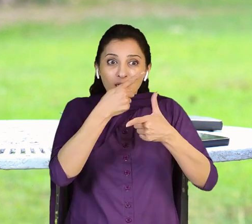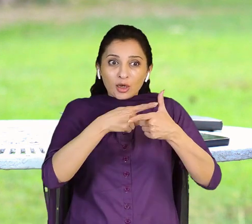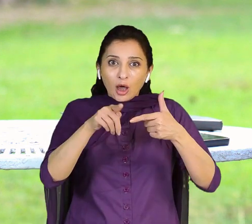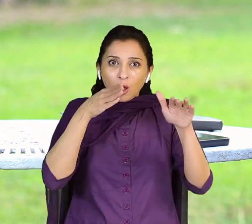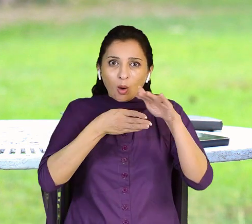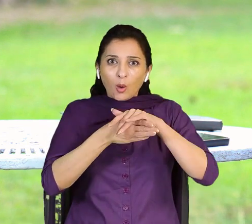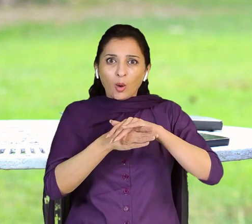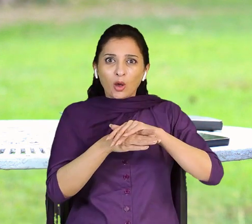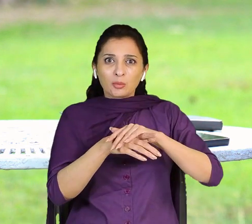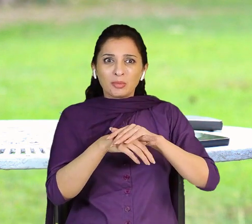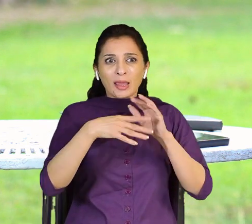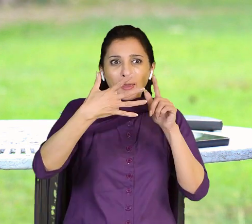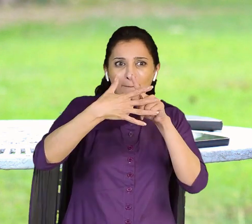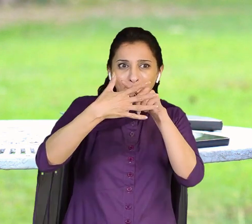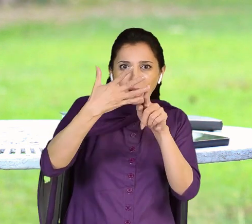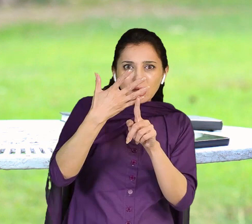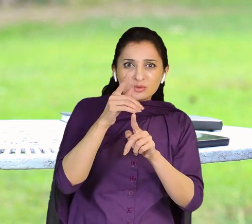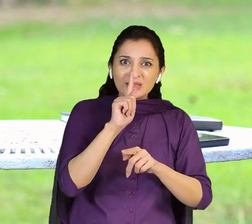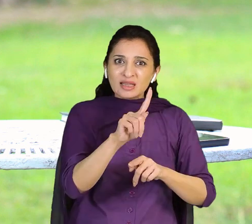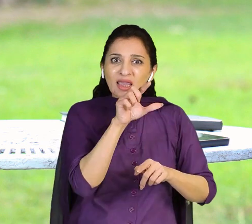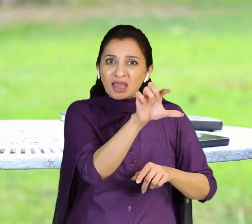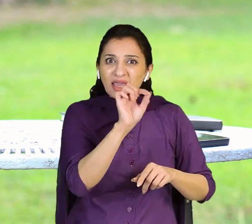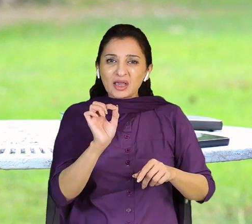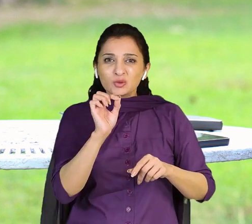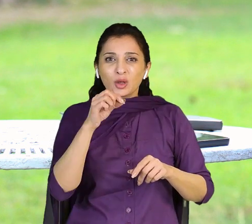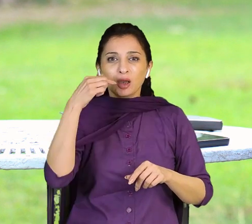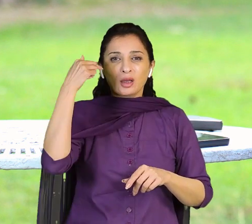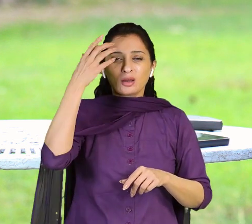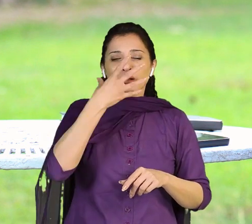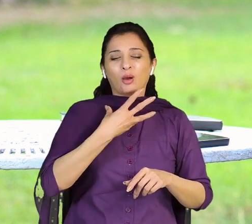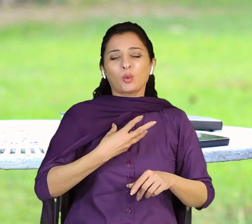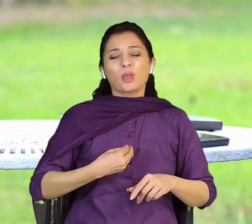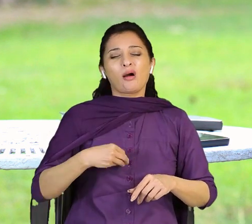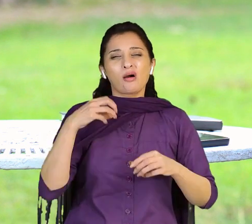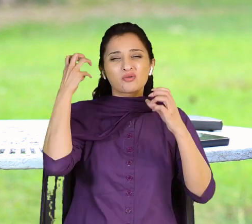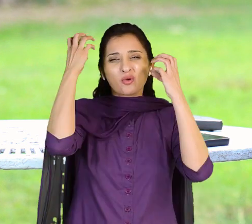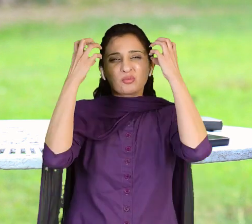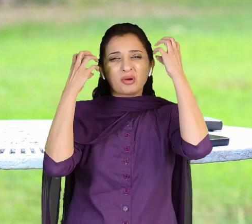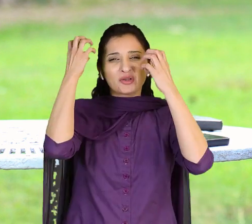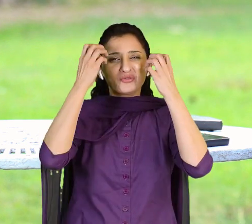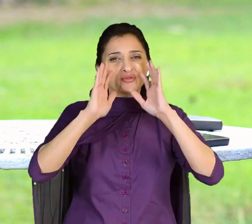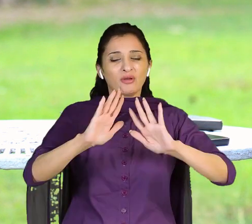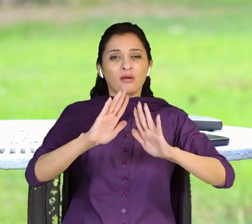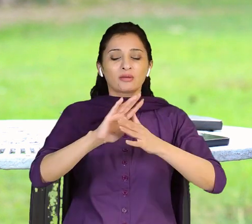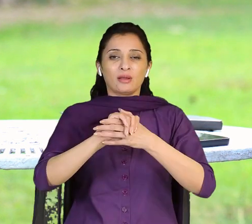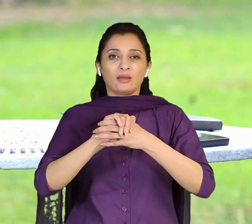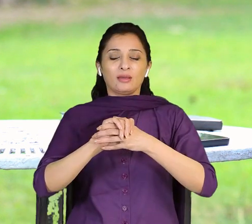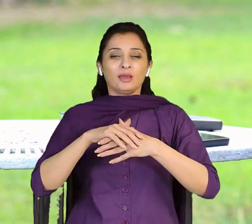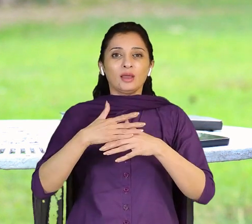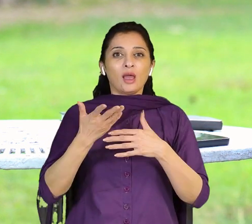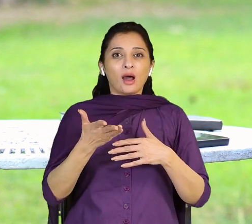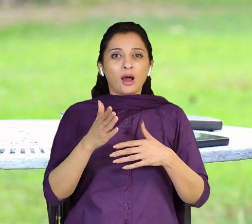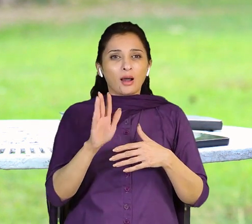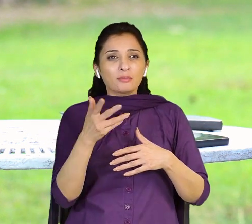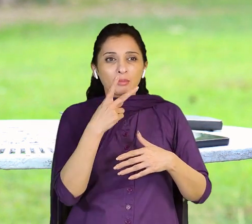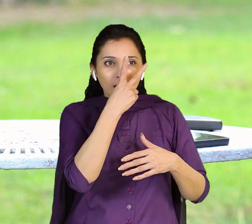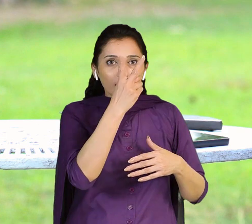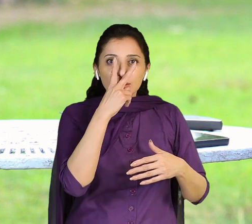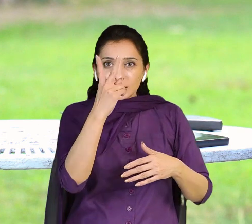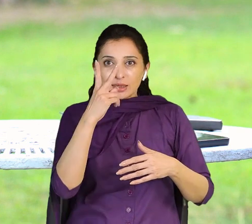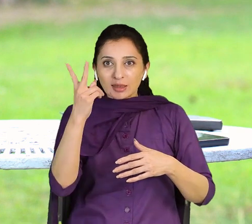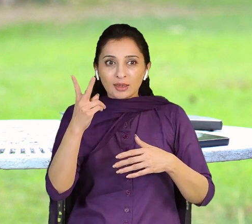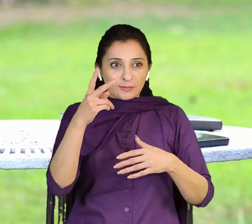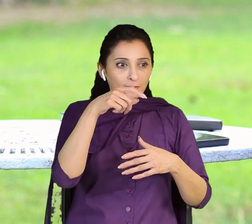surprised that 1 in 5 people in Lahore are actually suffering from mental health diseases like anxiety and depression.